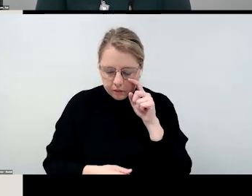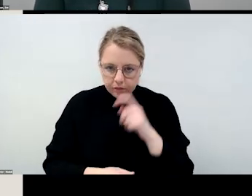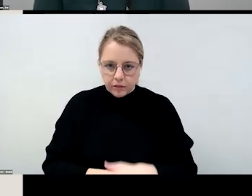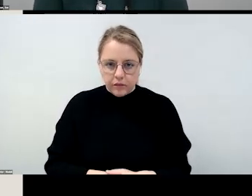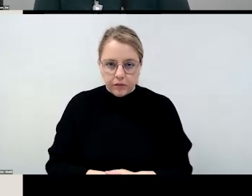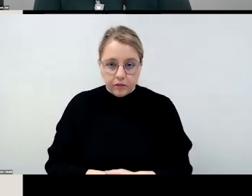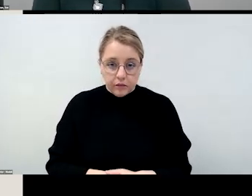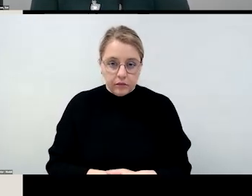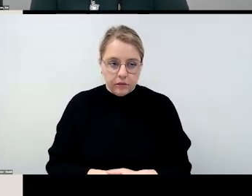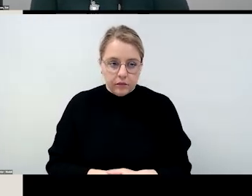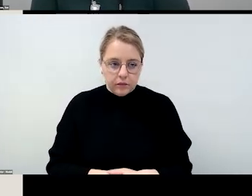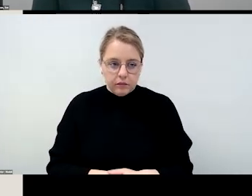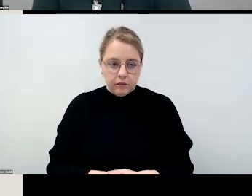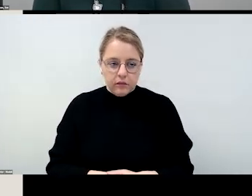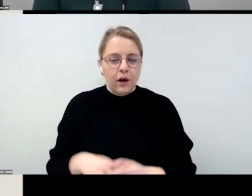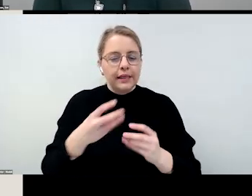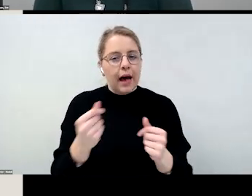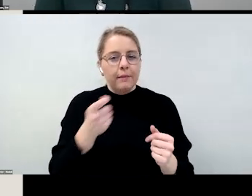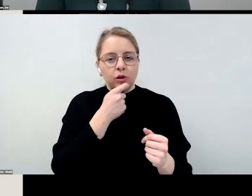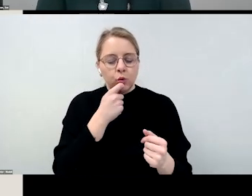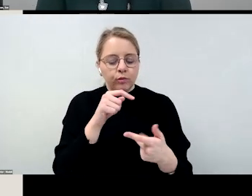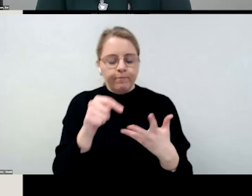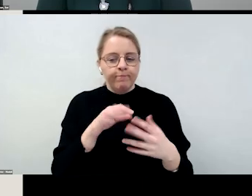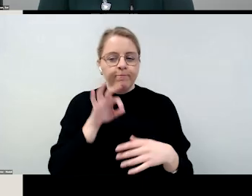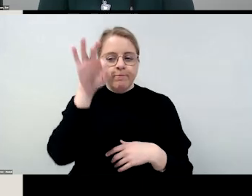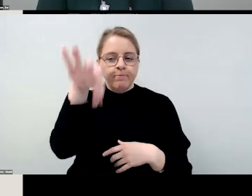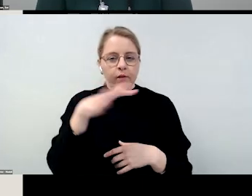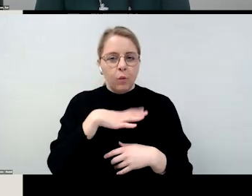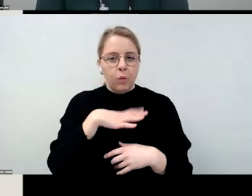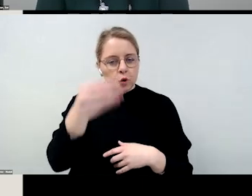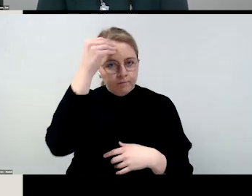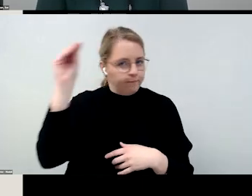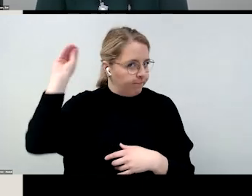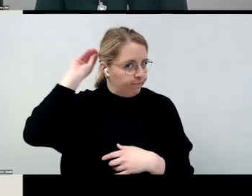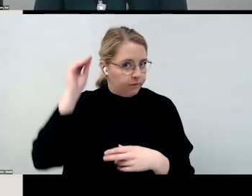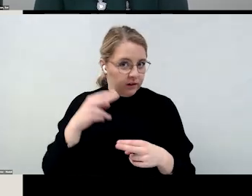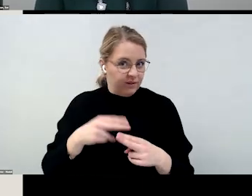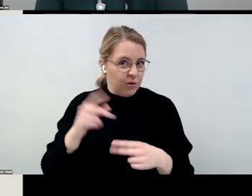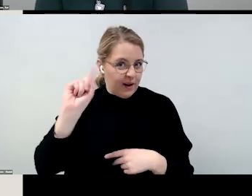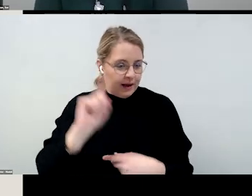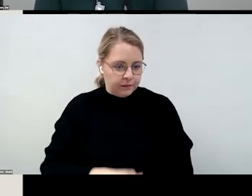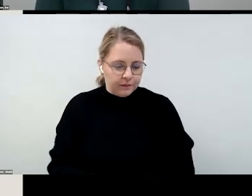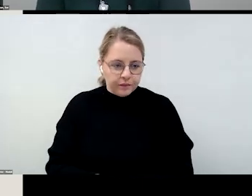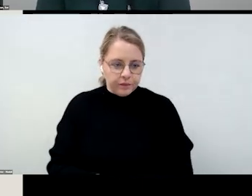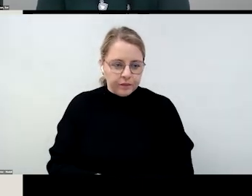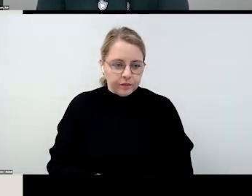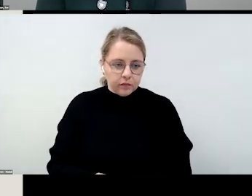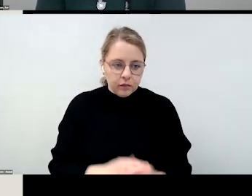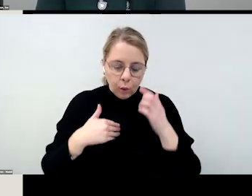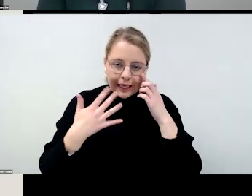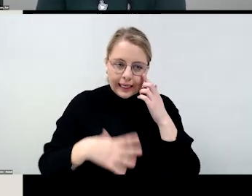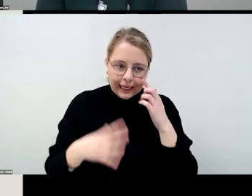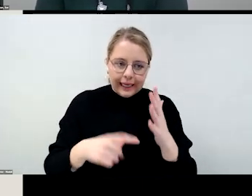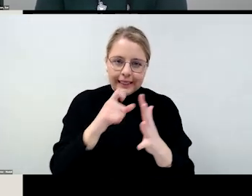So I'm going to go through some of the take-home messages that we'd really like to, I guess, emphasize from this presentation. One is that we need health